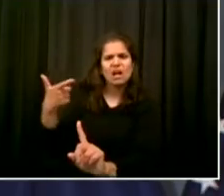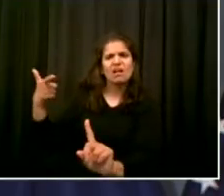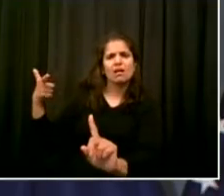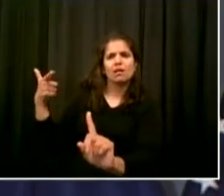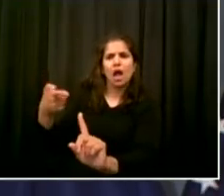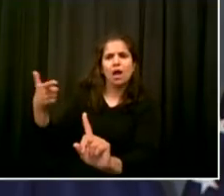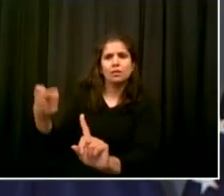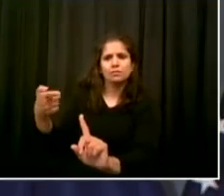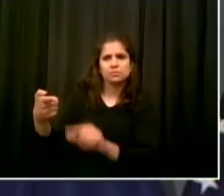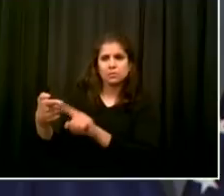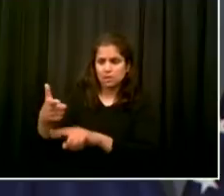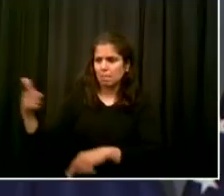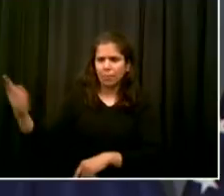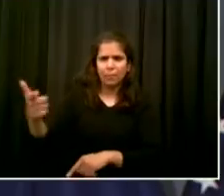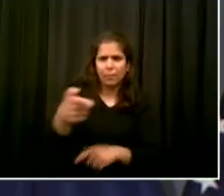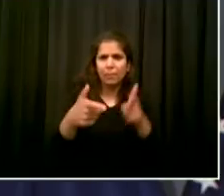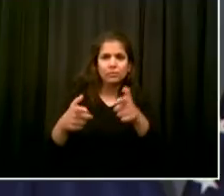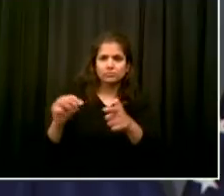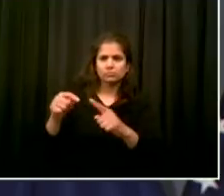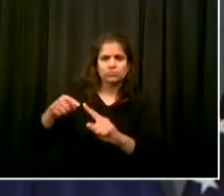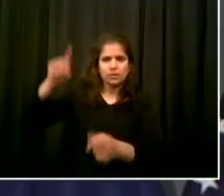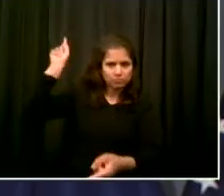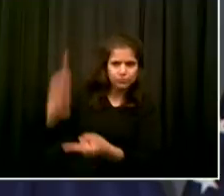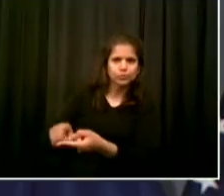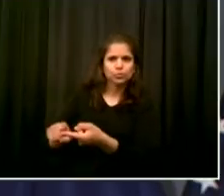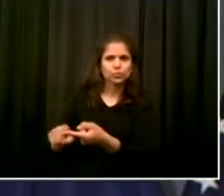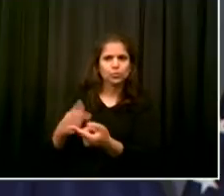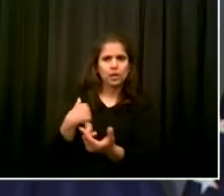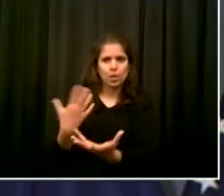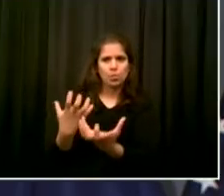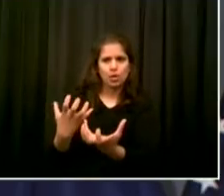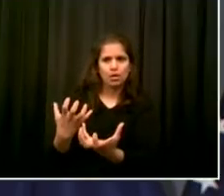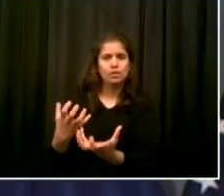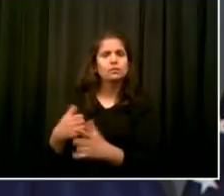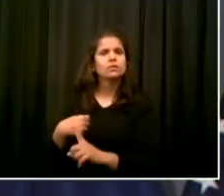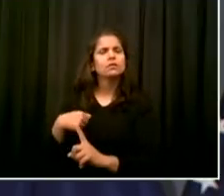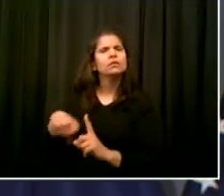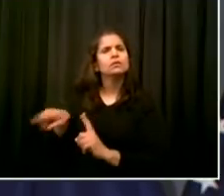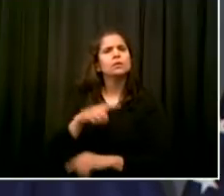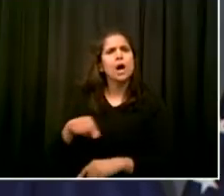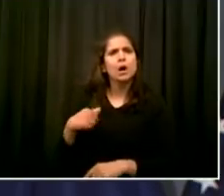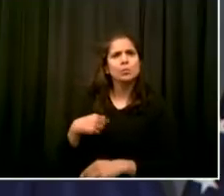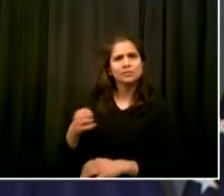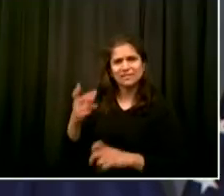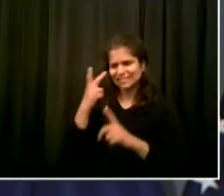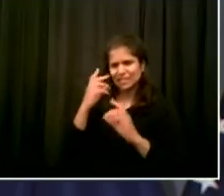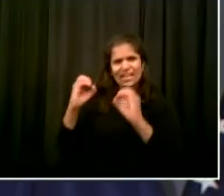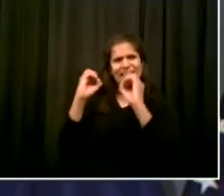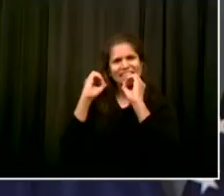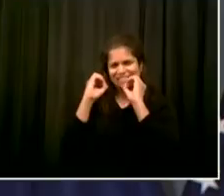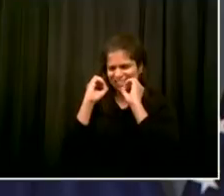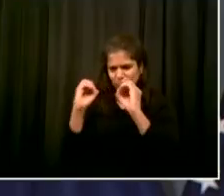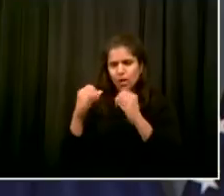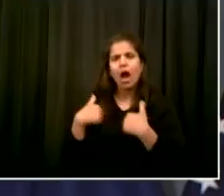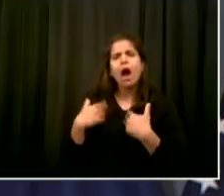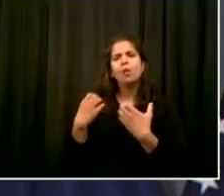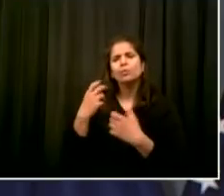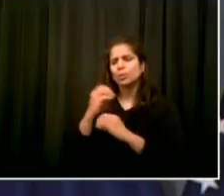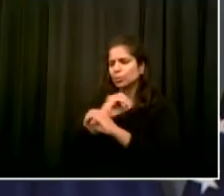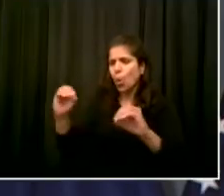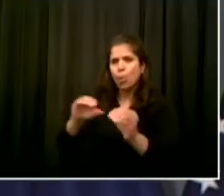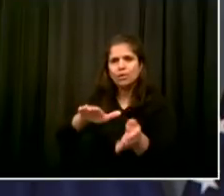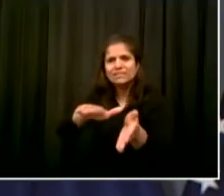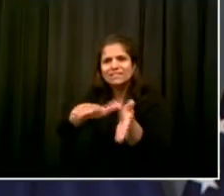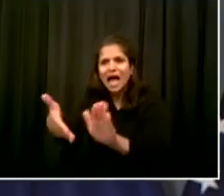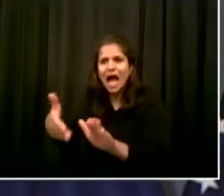stop until we reported a 0 death in the city of New York. And to date,